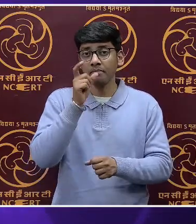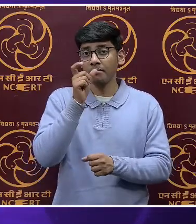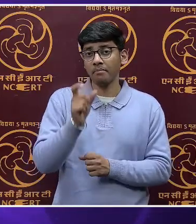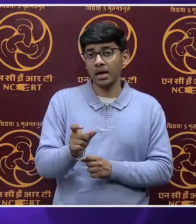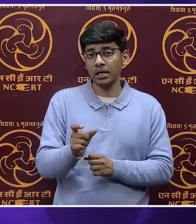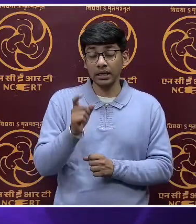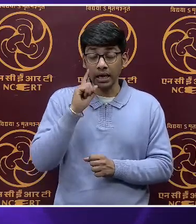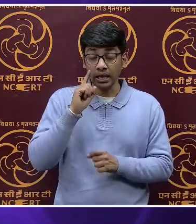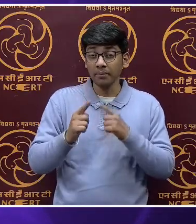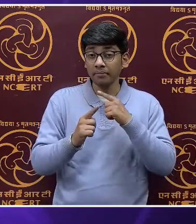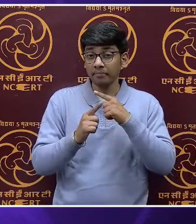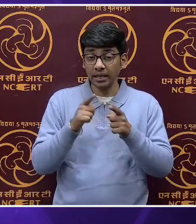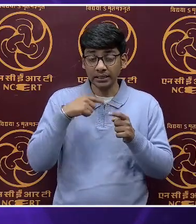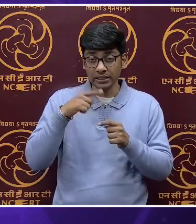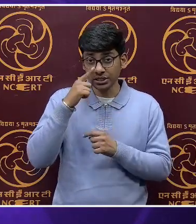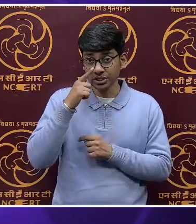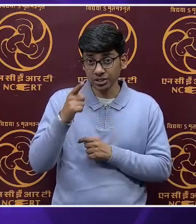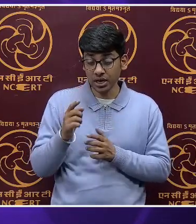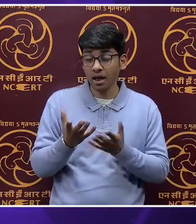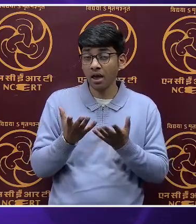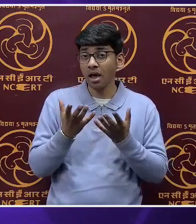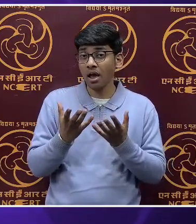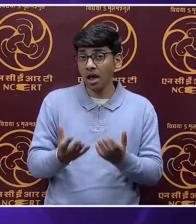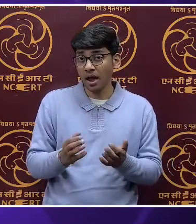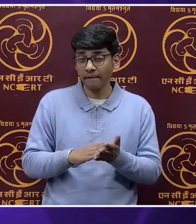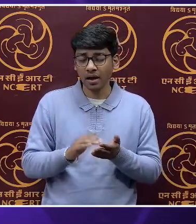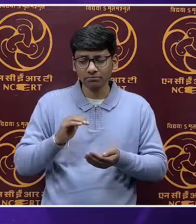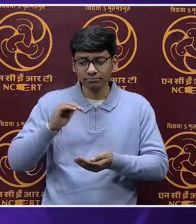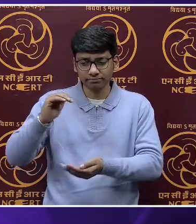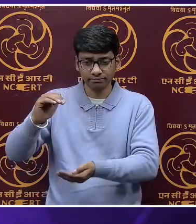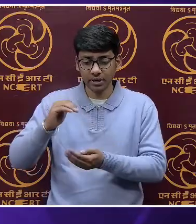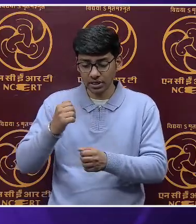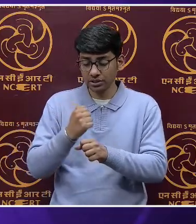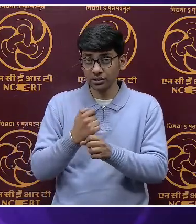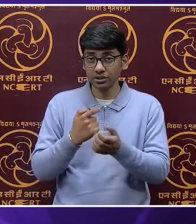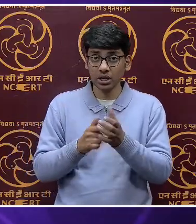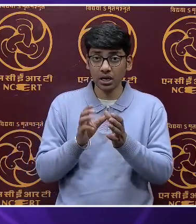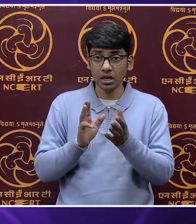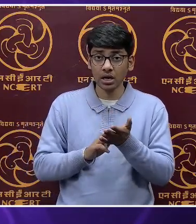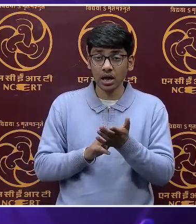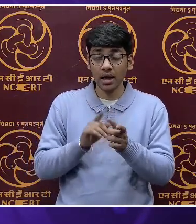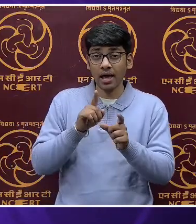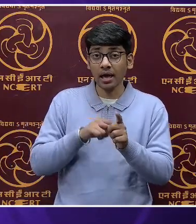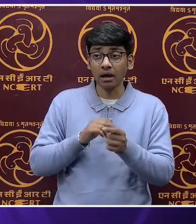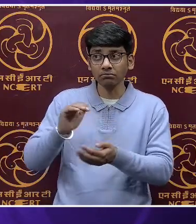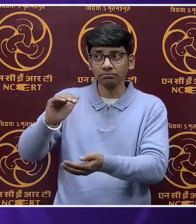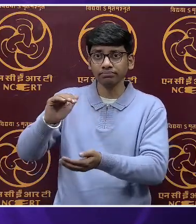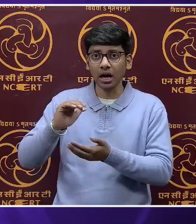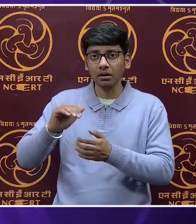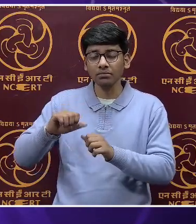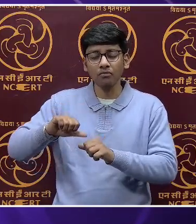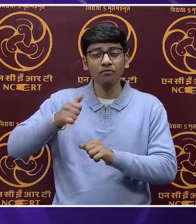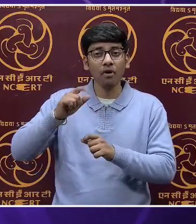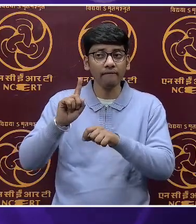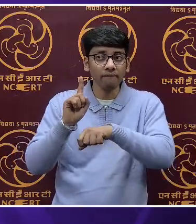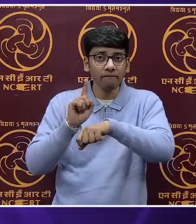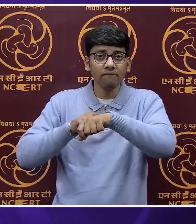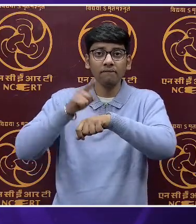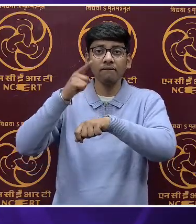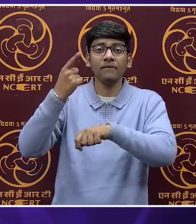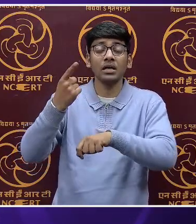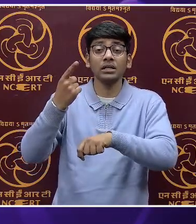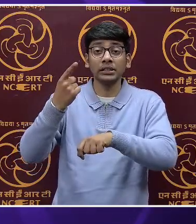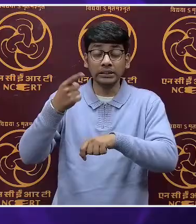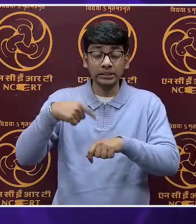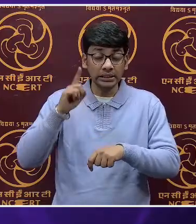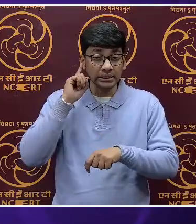And even she was awarded with a Grammy. Wow, the highest award in music. Yes. So let's find out more